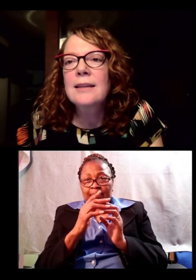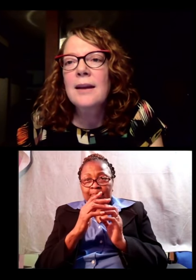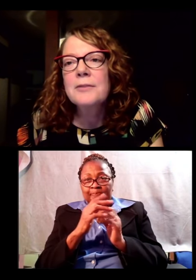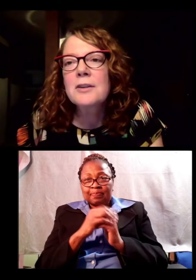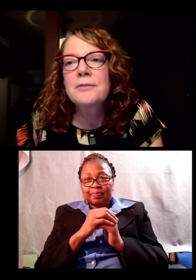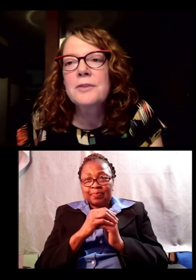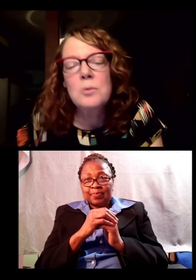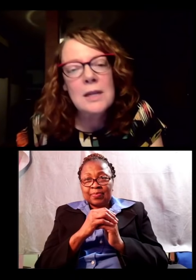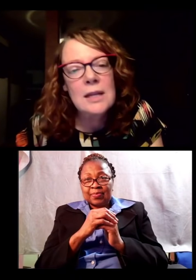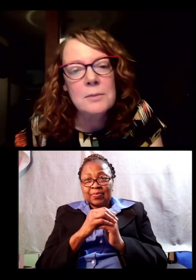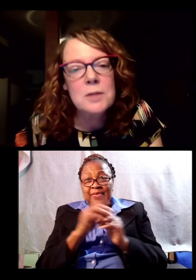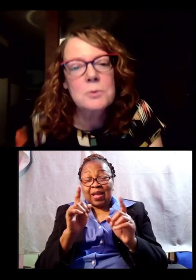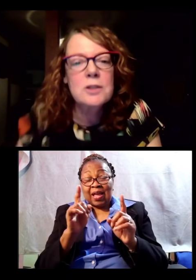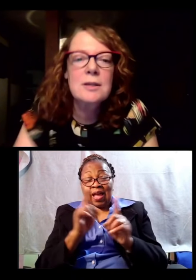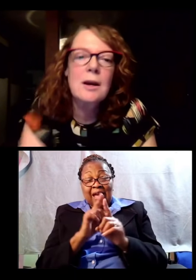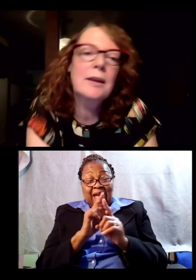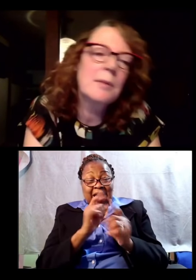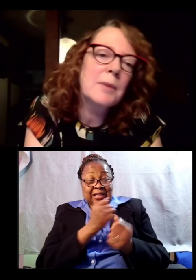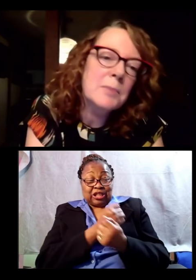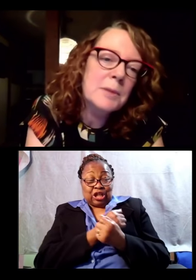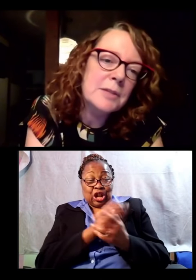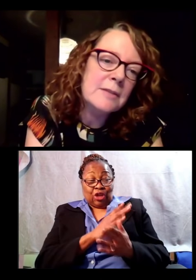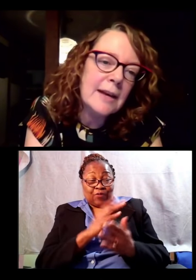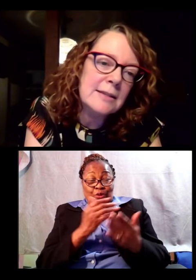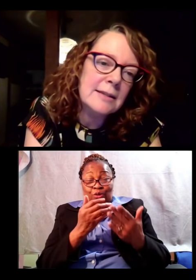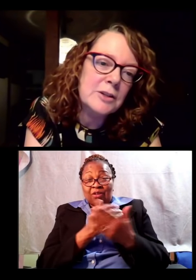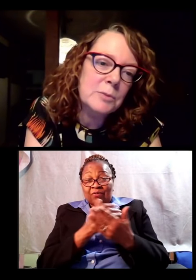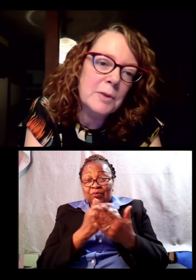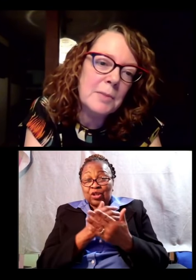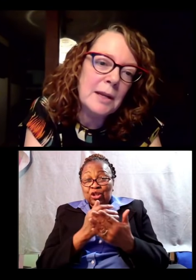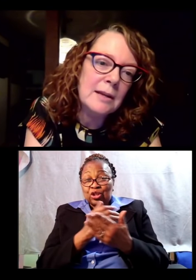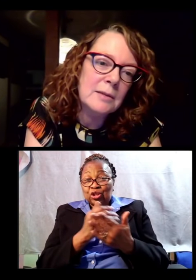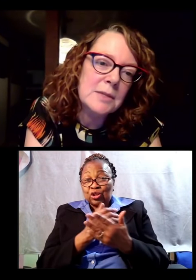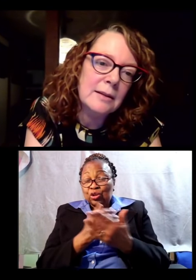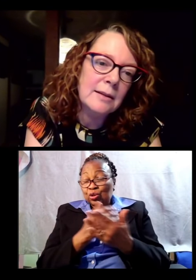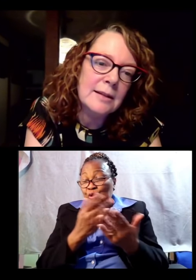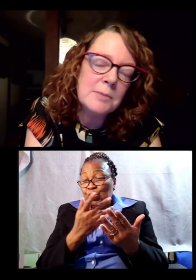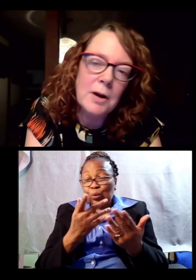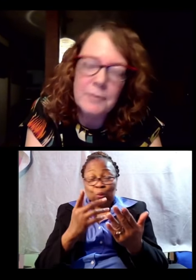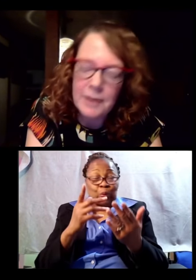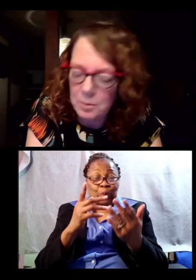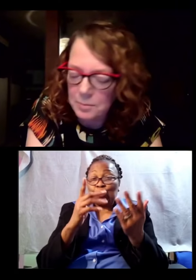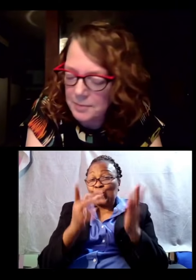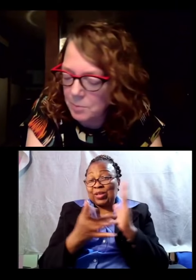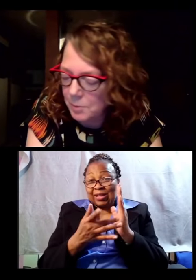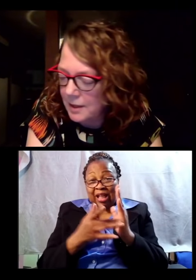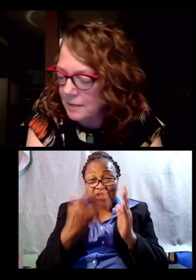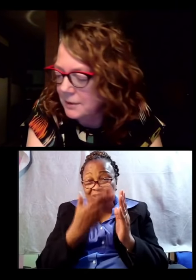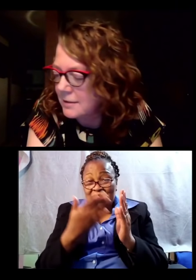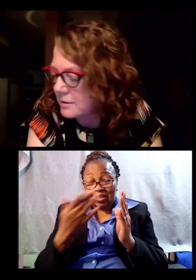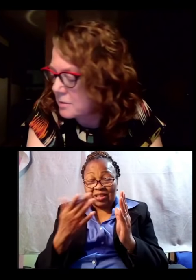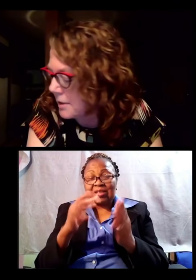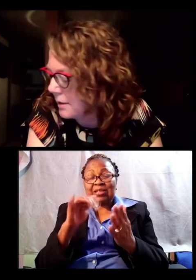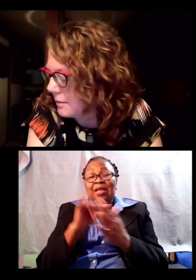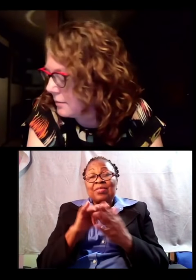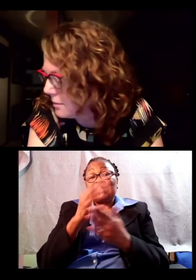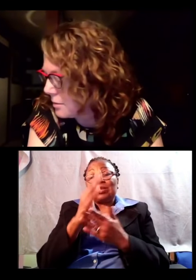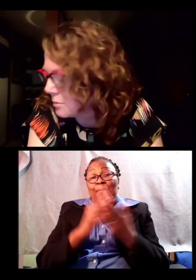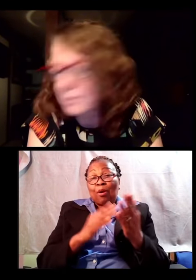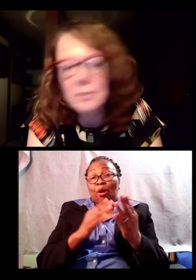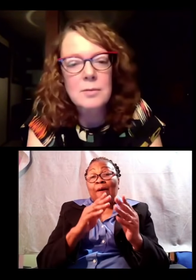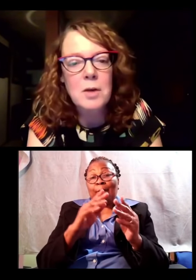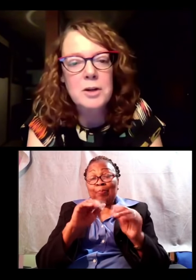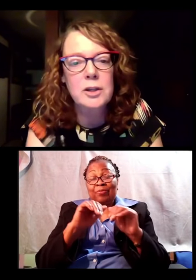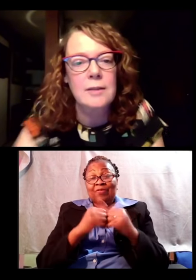As a lover of new mediums, you were just talking about people's fascination with mediums, and that's part of how people become leaders by, you